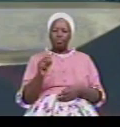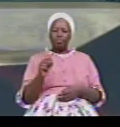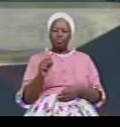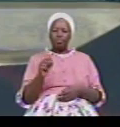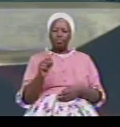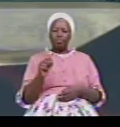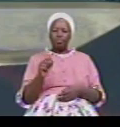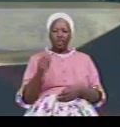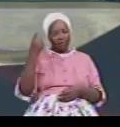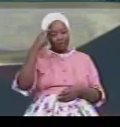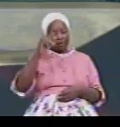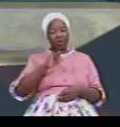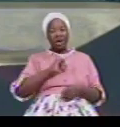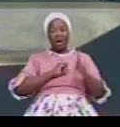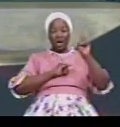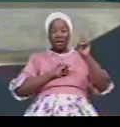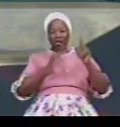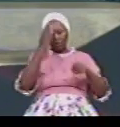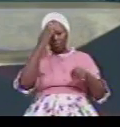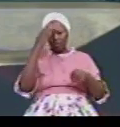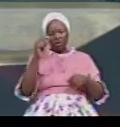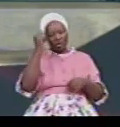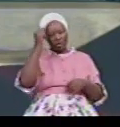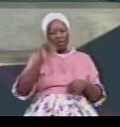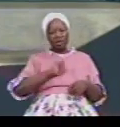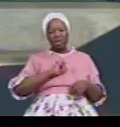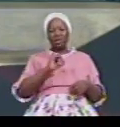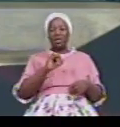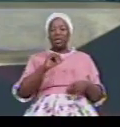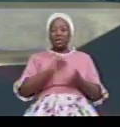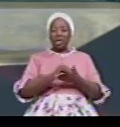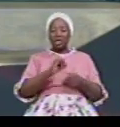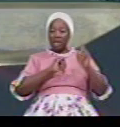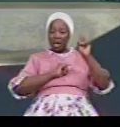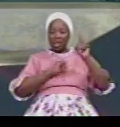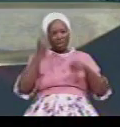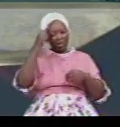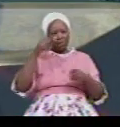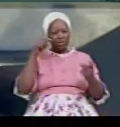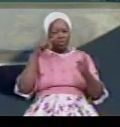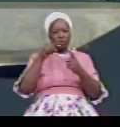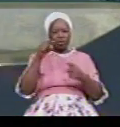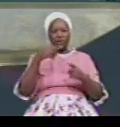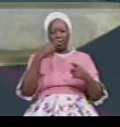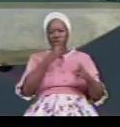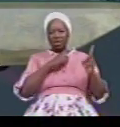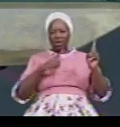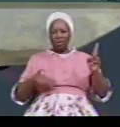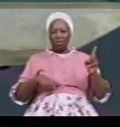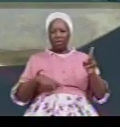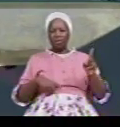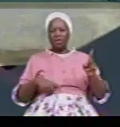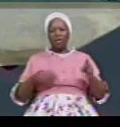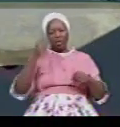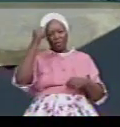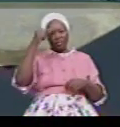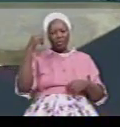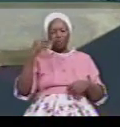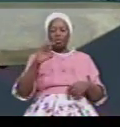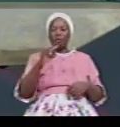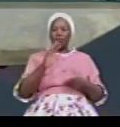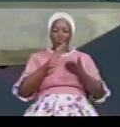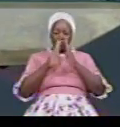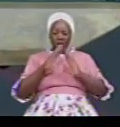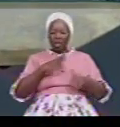the thoughts that I think toward you, says the Lord, thoughts of peace and not of evil,